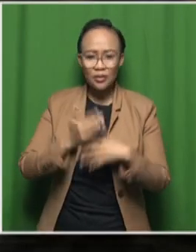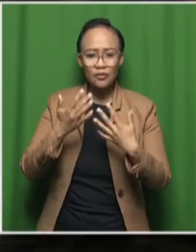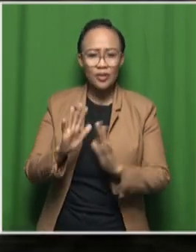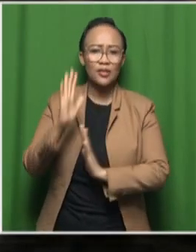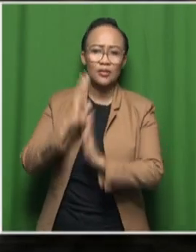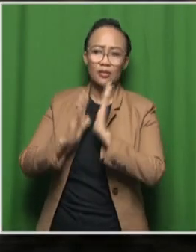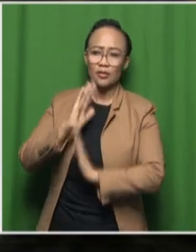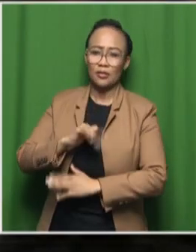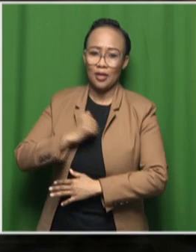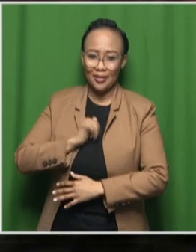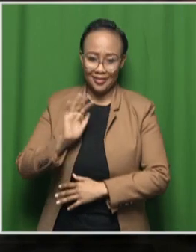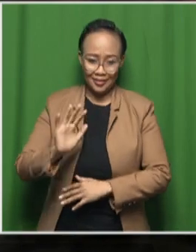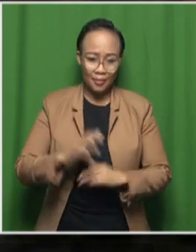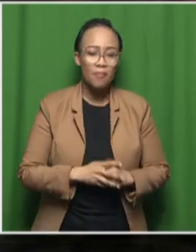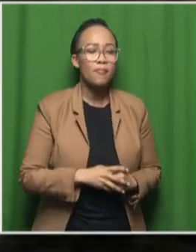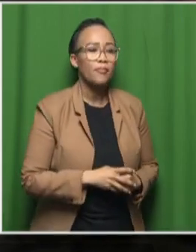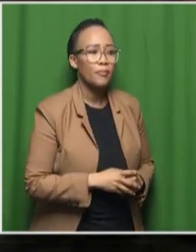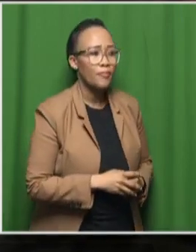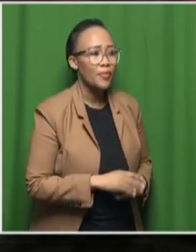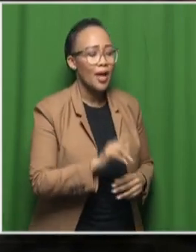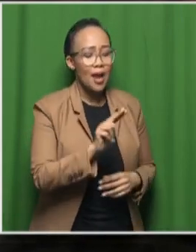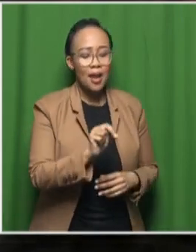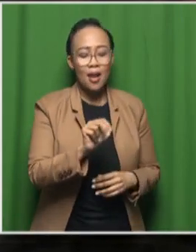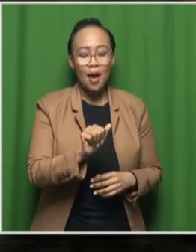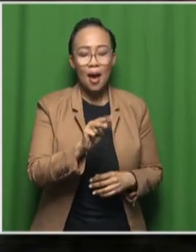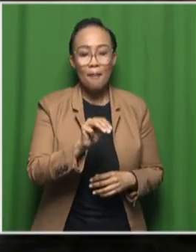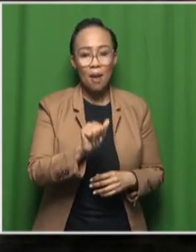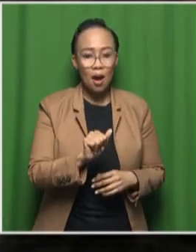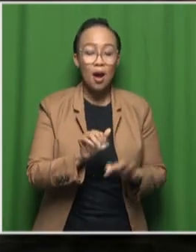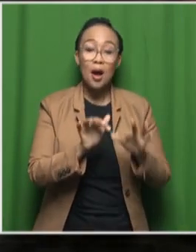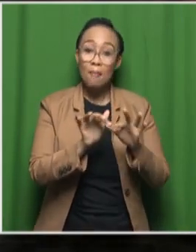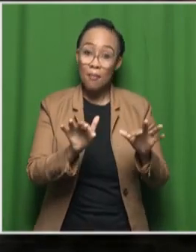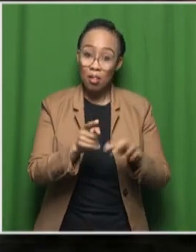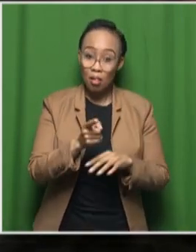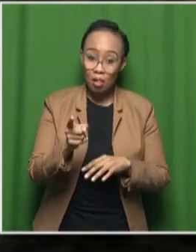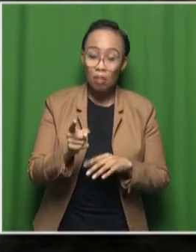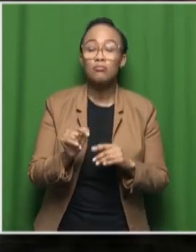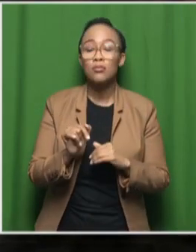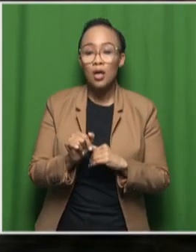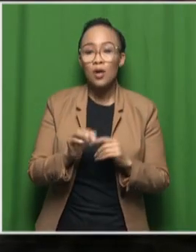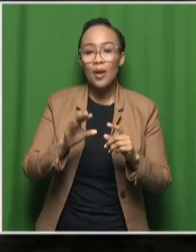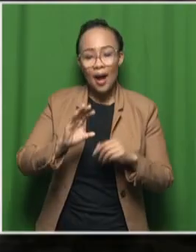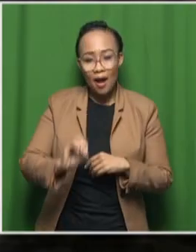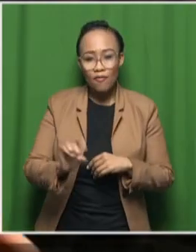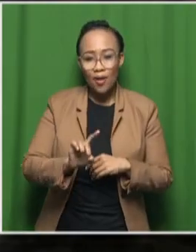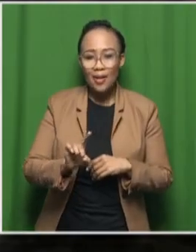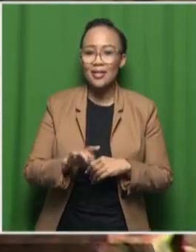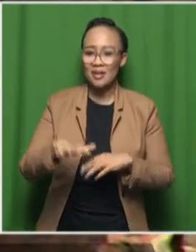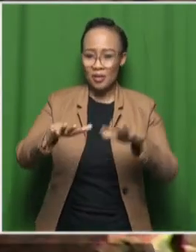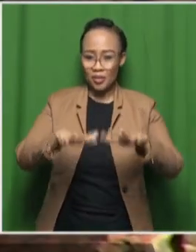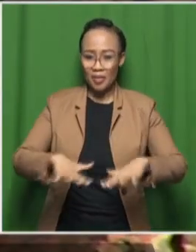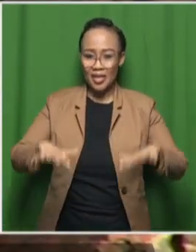They are extremely important, especially to the Nama people, because of the ancient tales around them. And it's a species literally